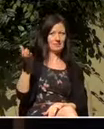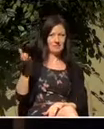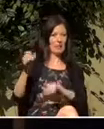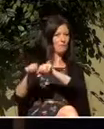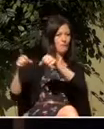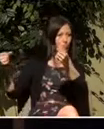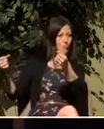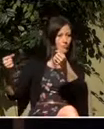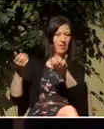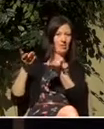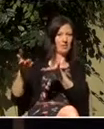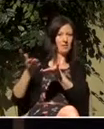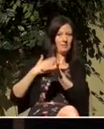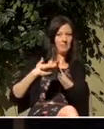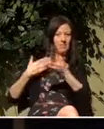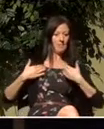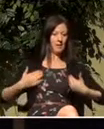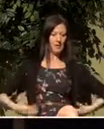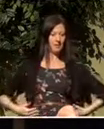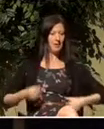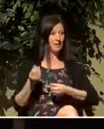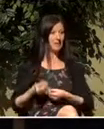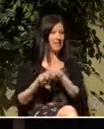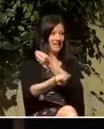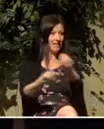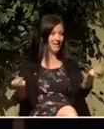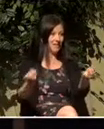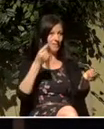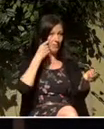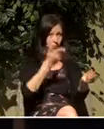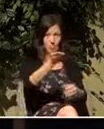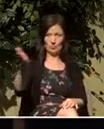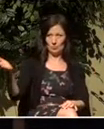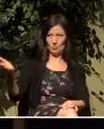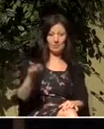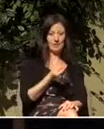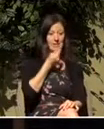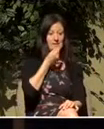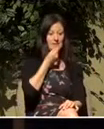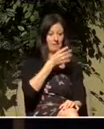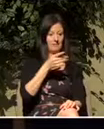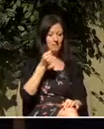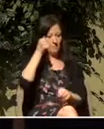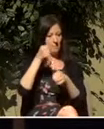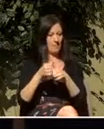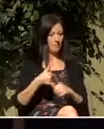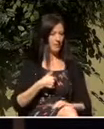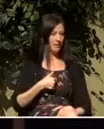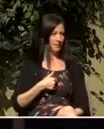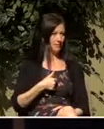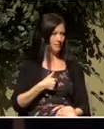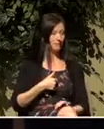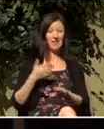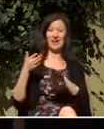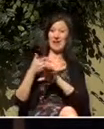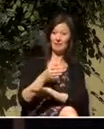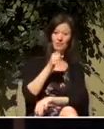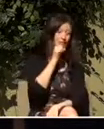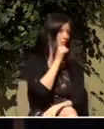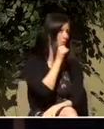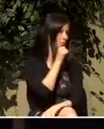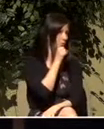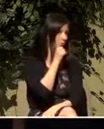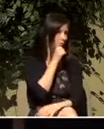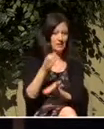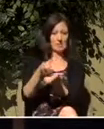"This is my body given for you. Do this in remembrance of me." And in the same way, after the supper, he took